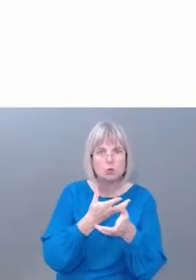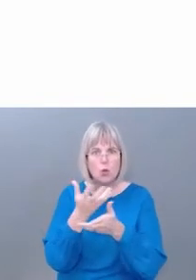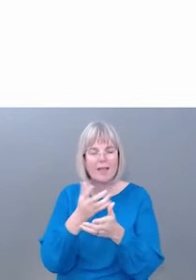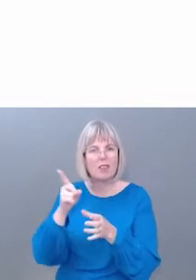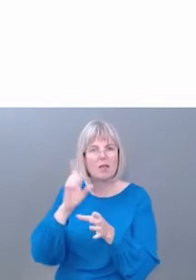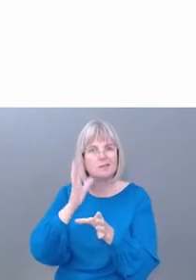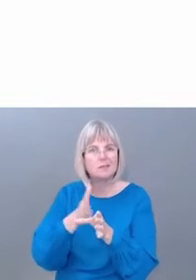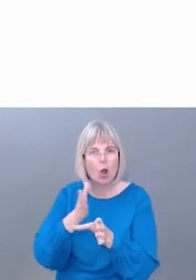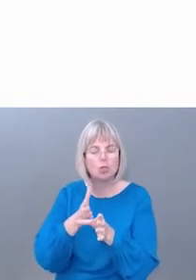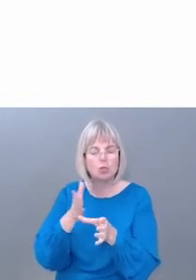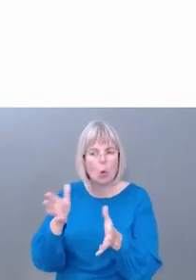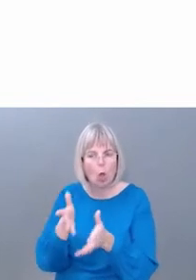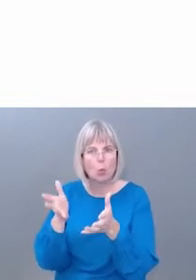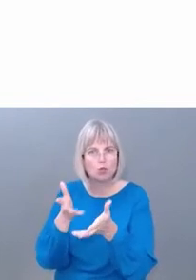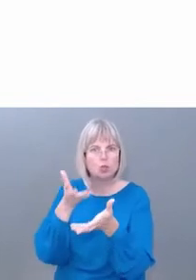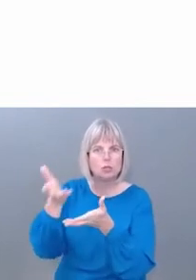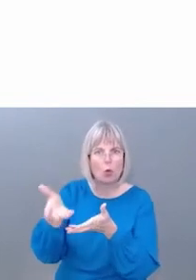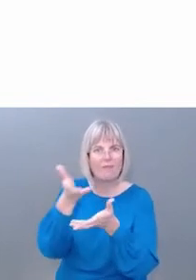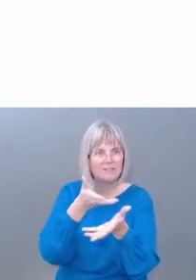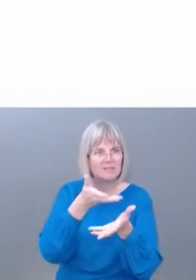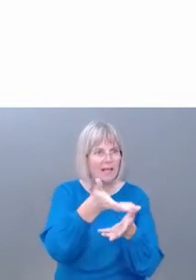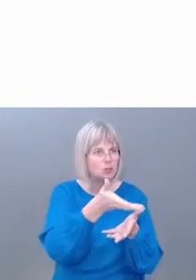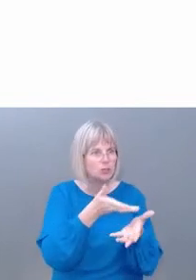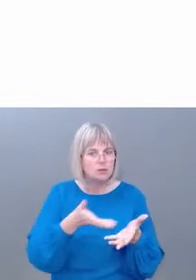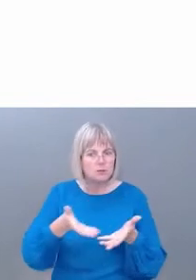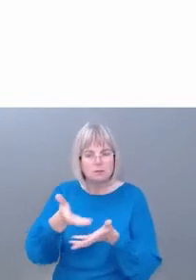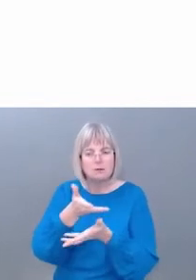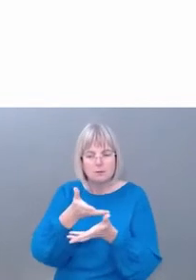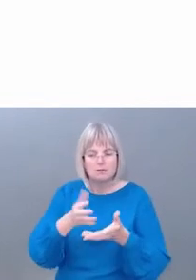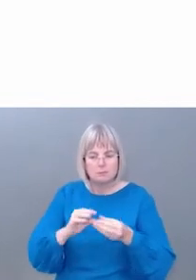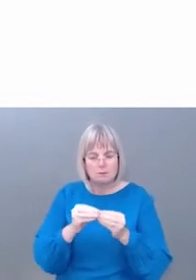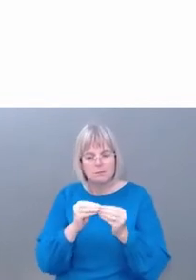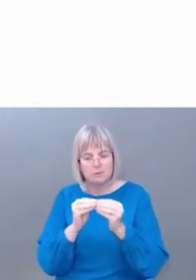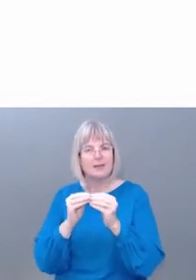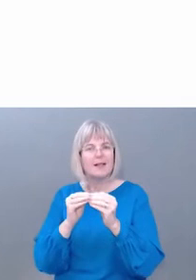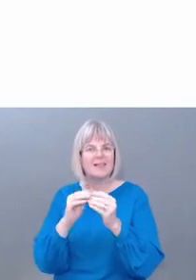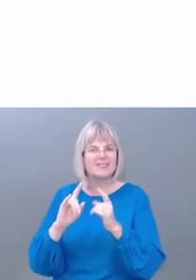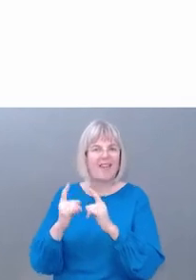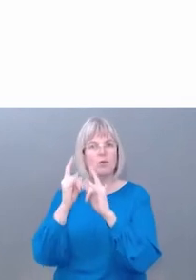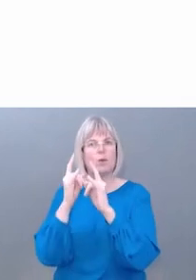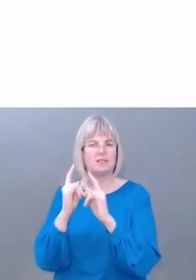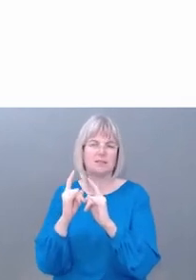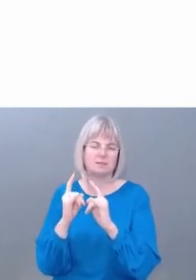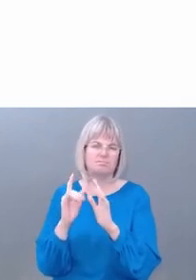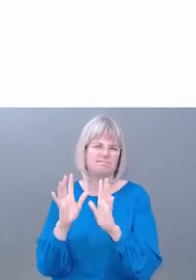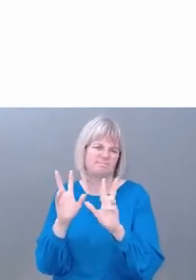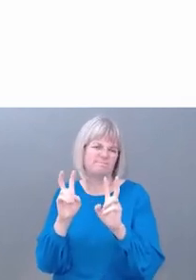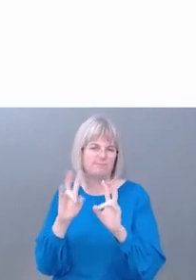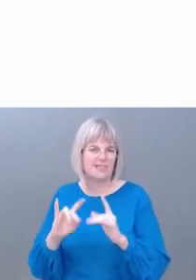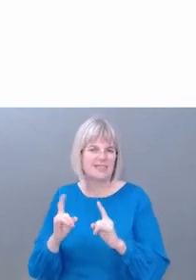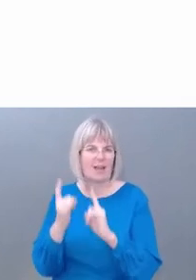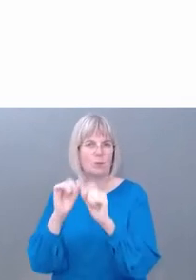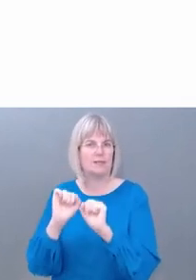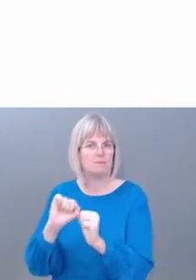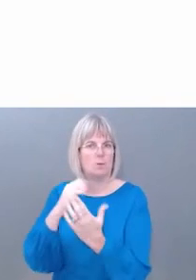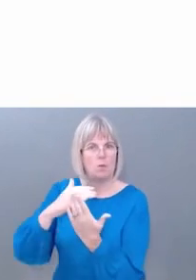with Kambui and other people in the team, we developed scaffolding for the work. So how we think about it and our ethos and approach